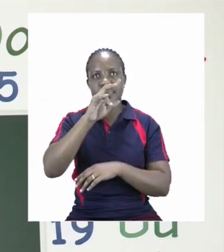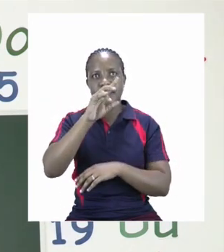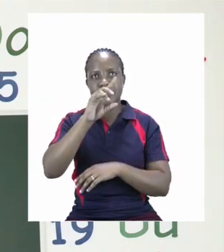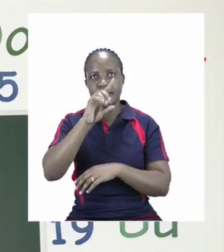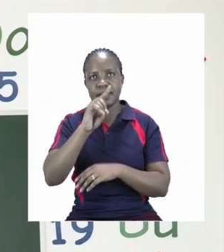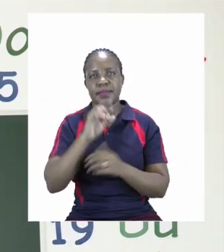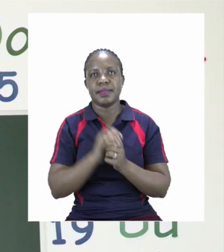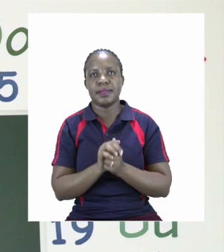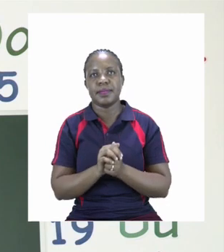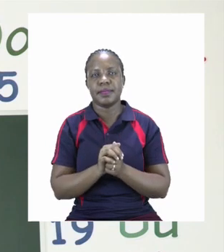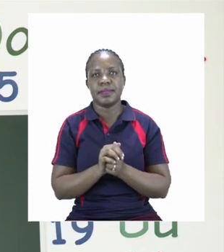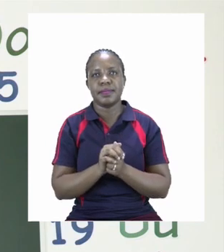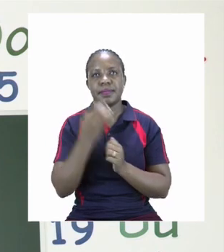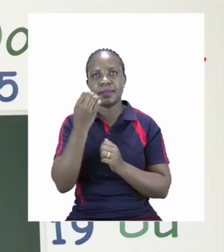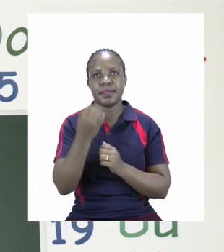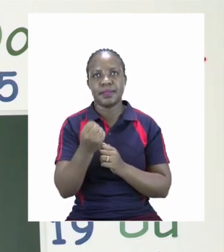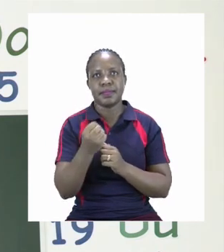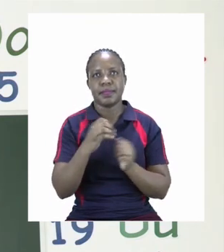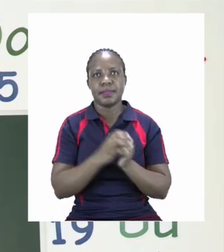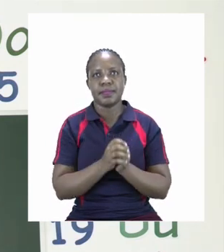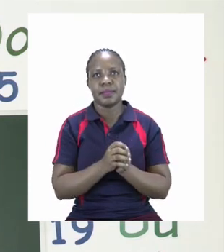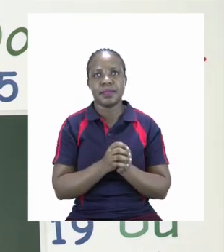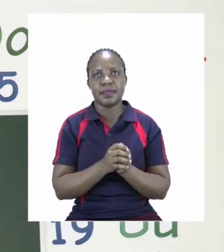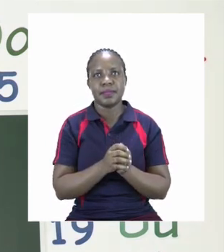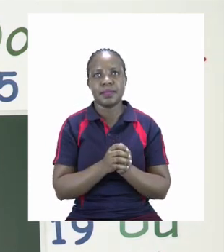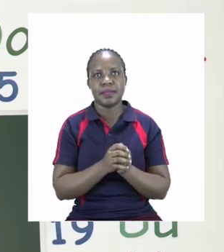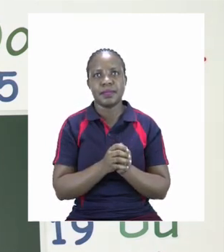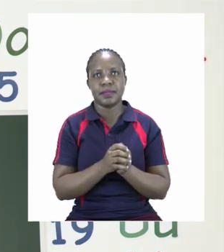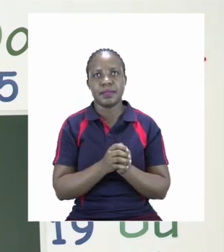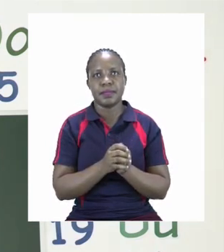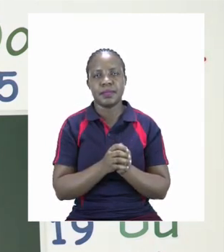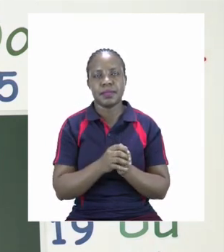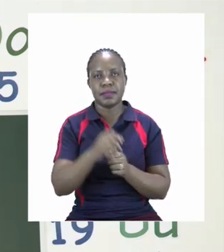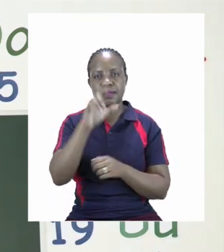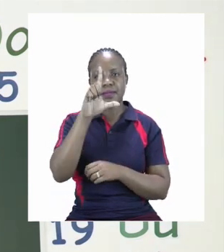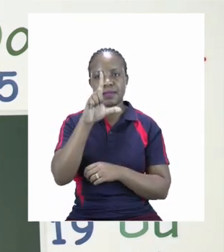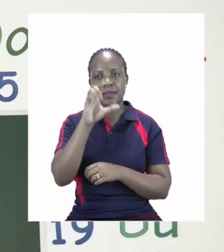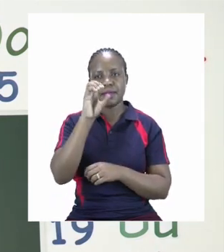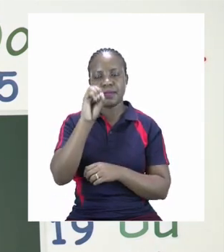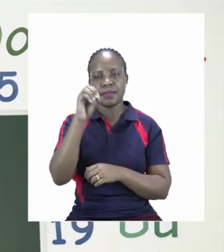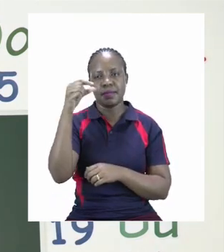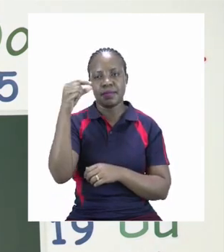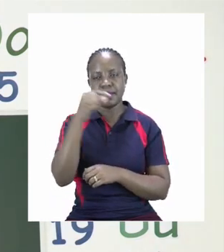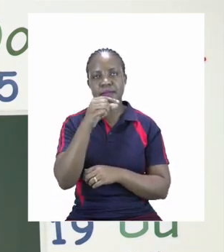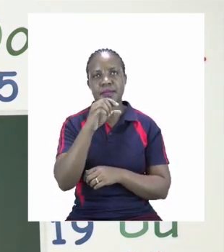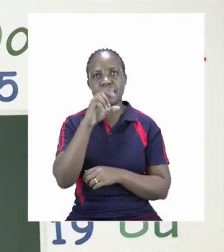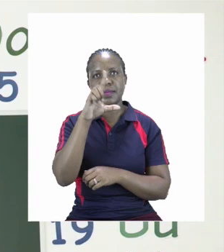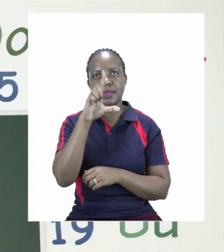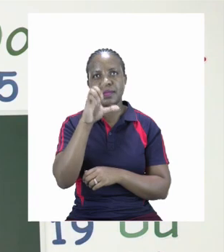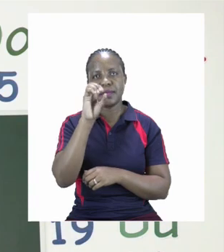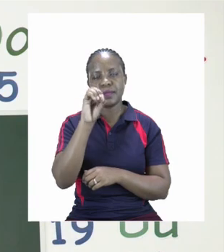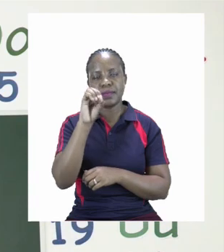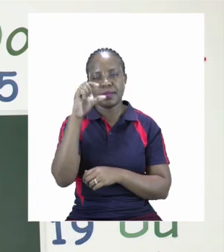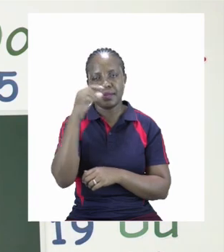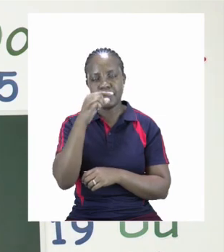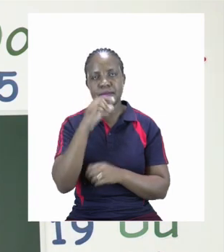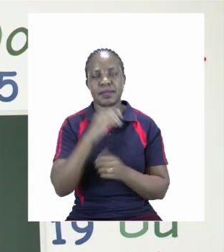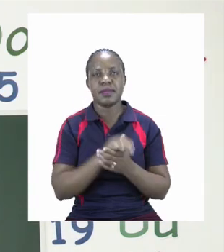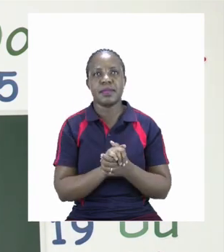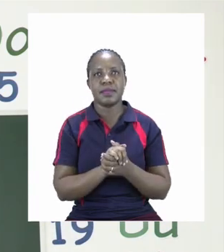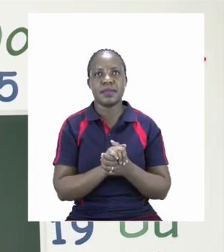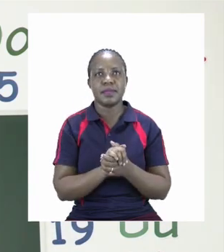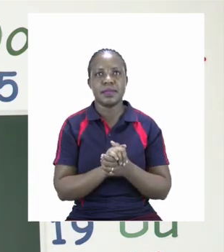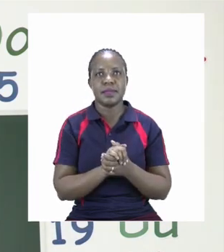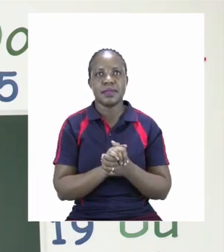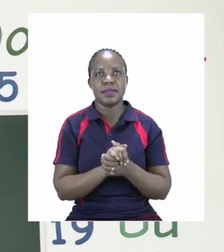the last thing we have is a log, log. So the word